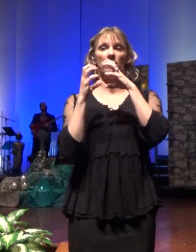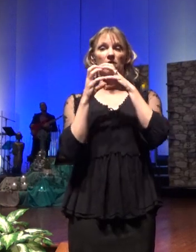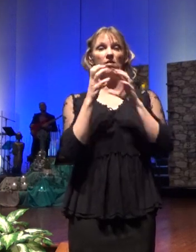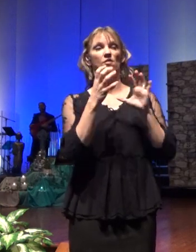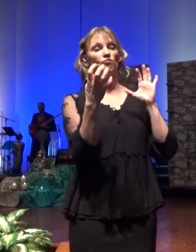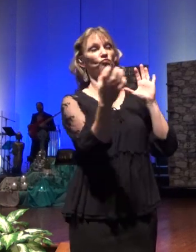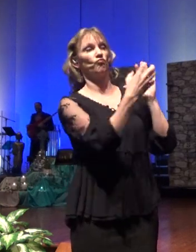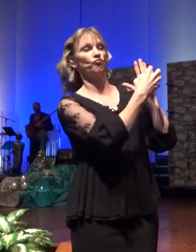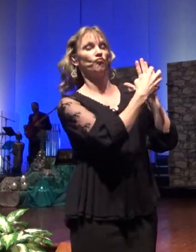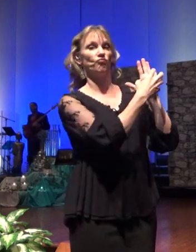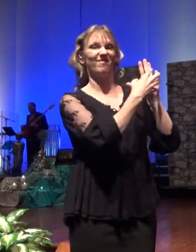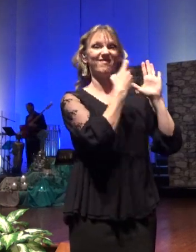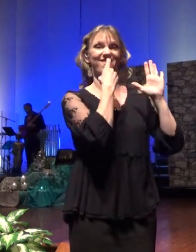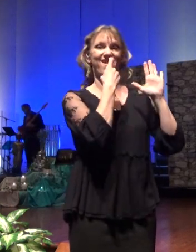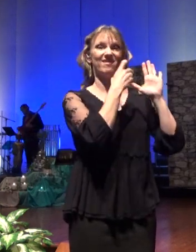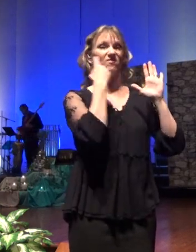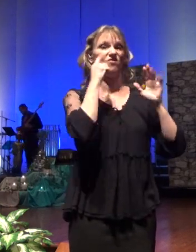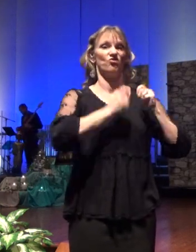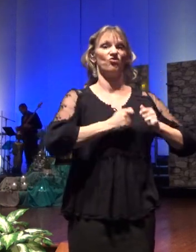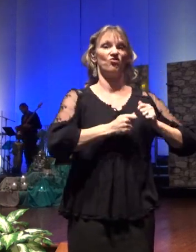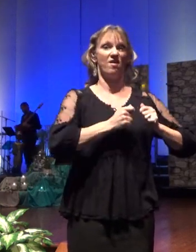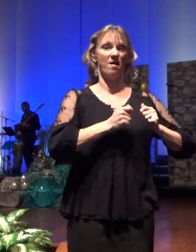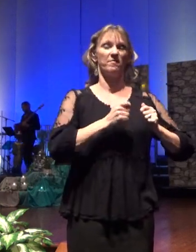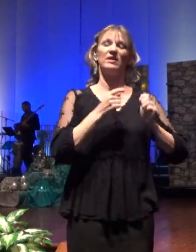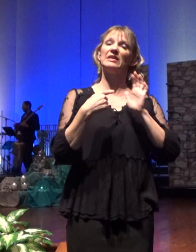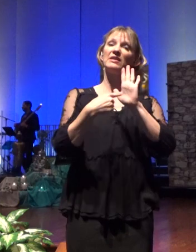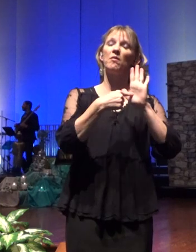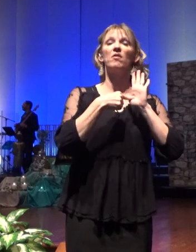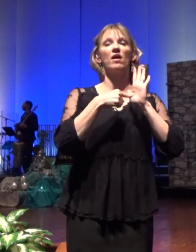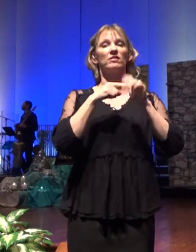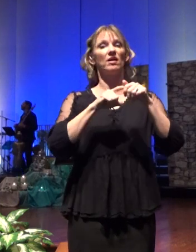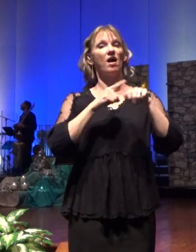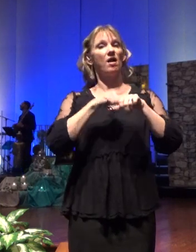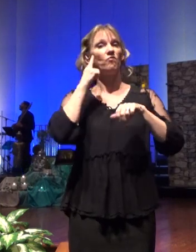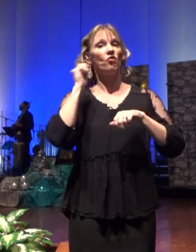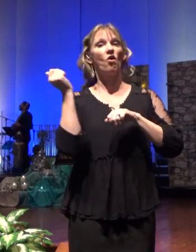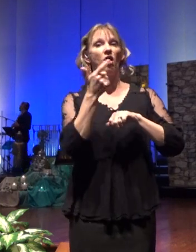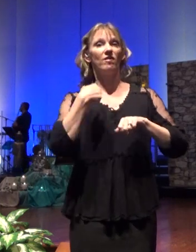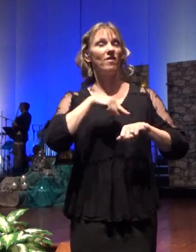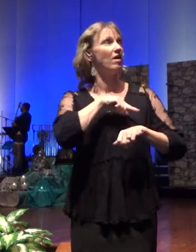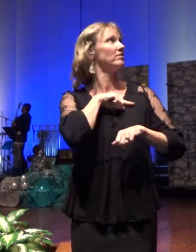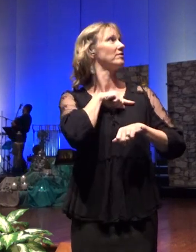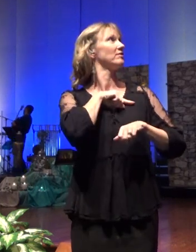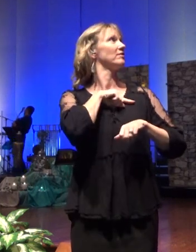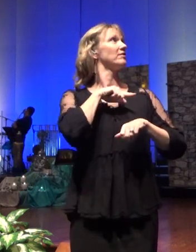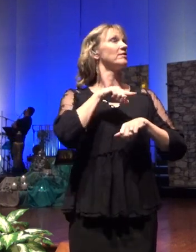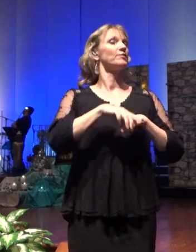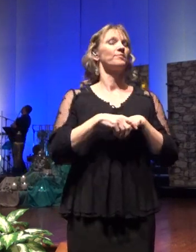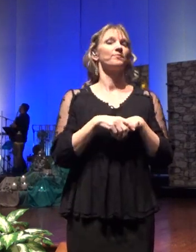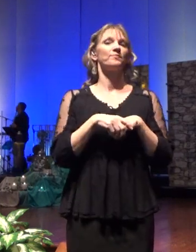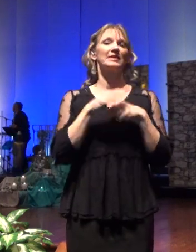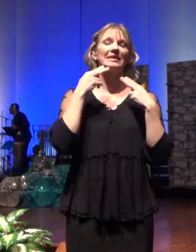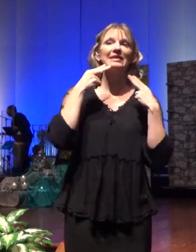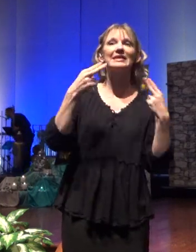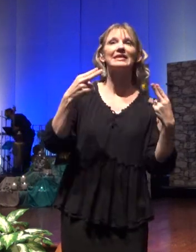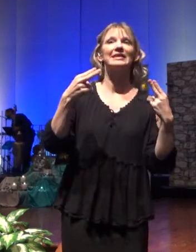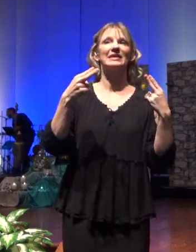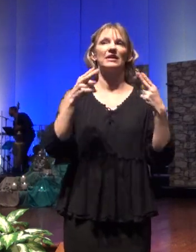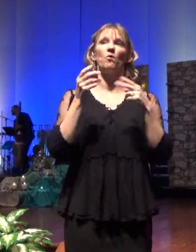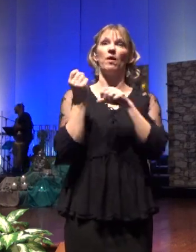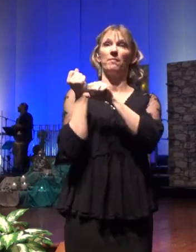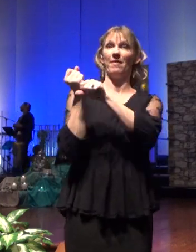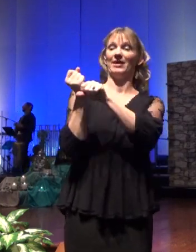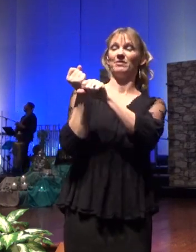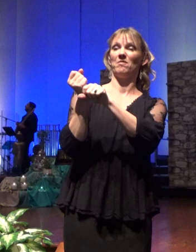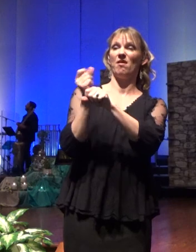It symbolizes a time for all of us, a time of innocence, when baseball was really